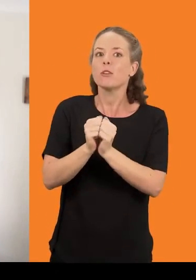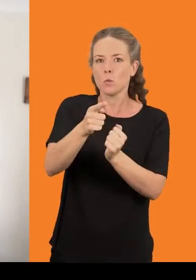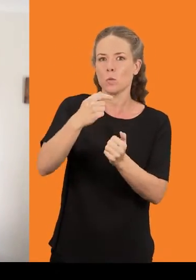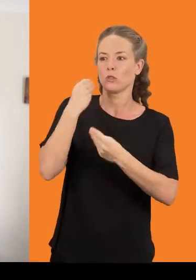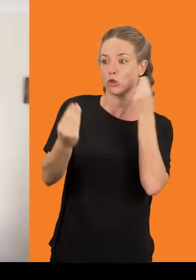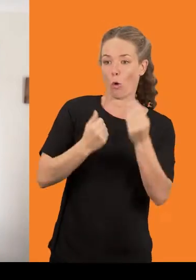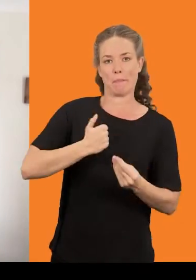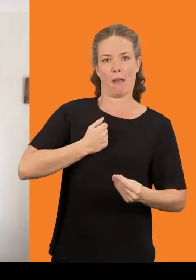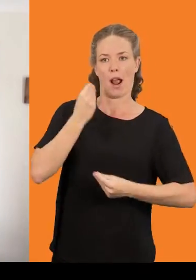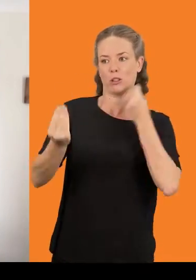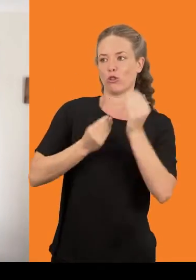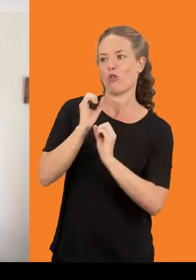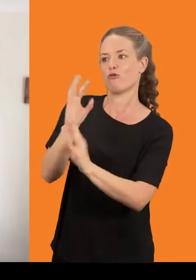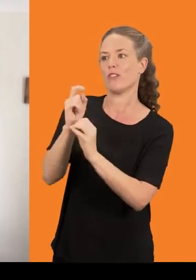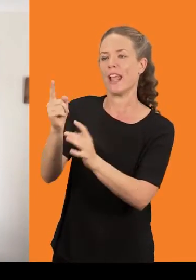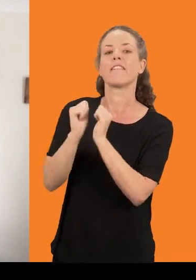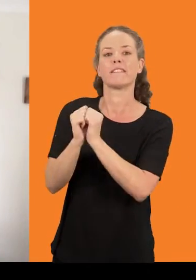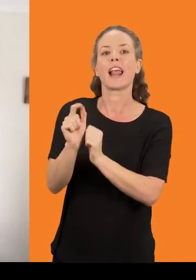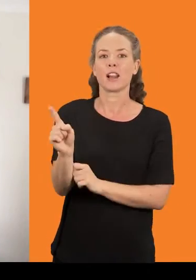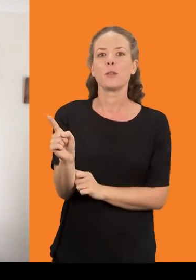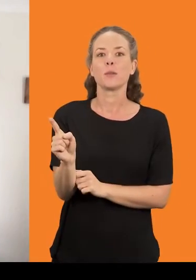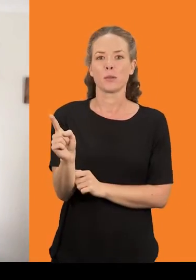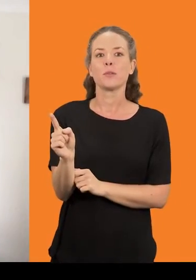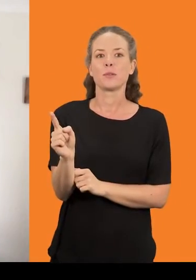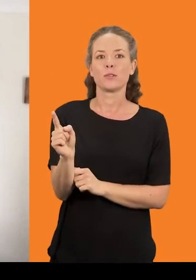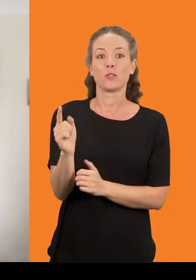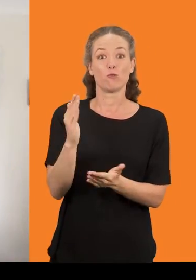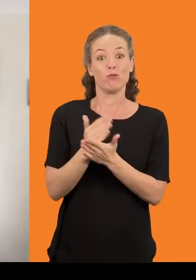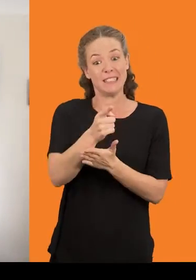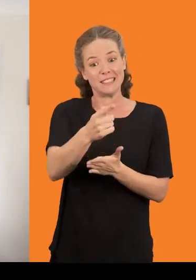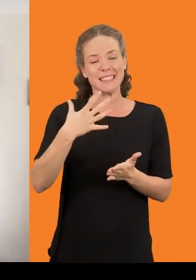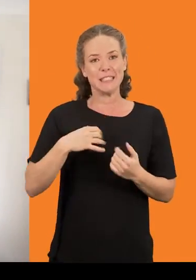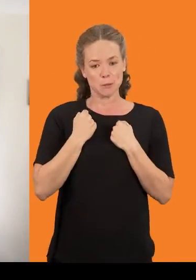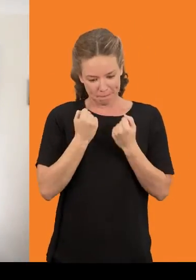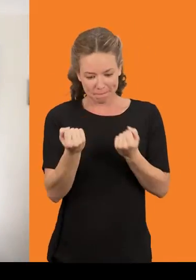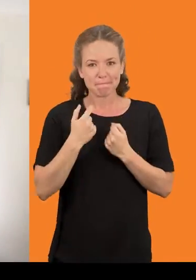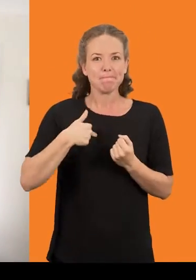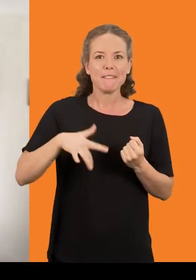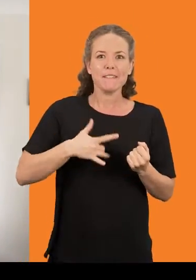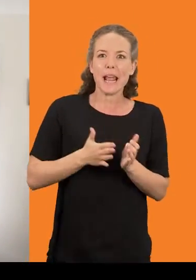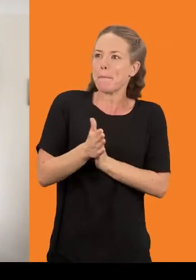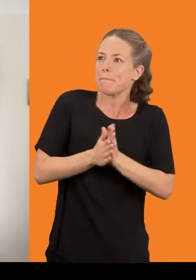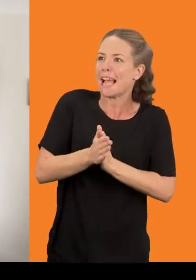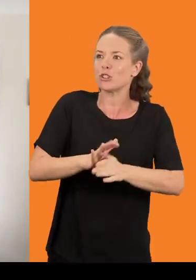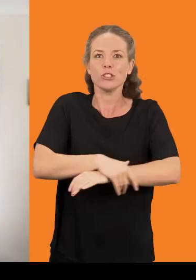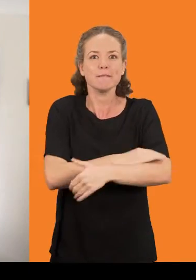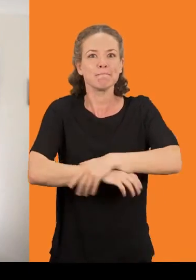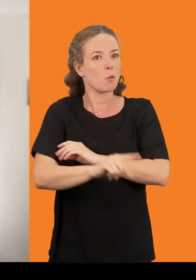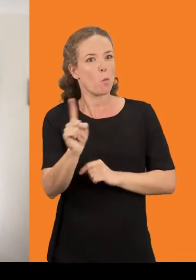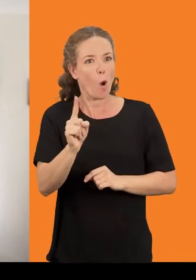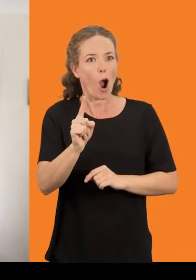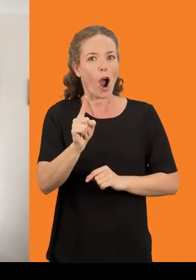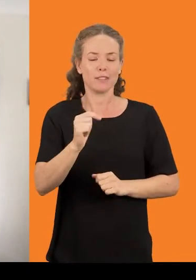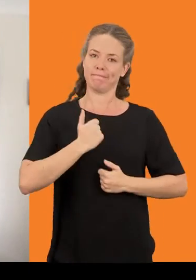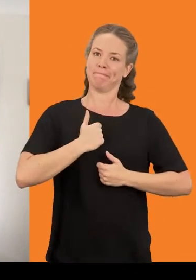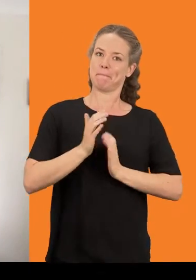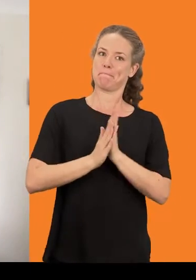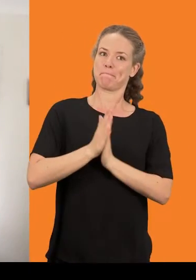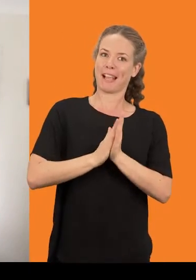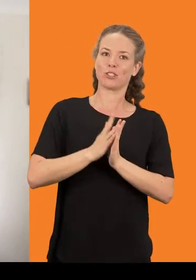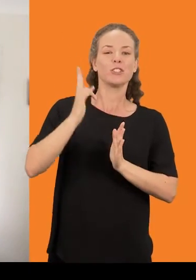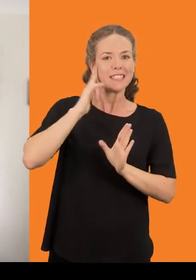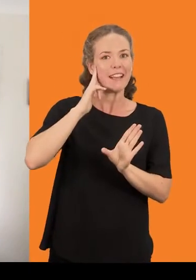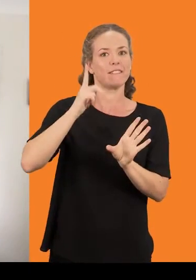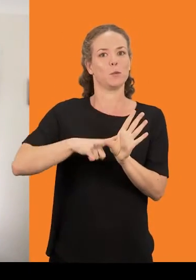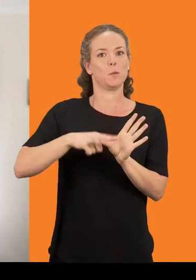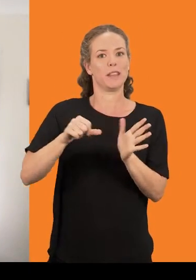there's nothing more valuable to them than personal first-hand experiences. Basically, it's about finding something that you really do care about. And for me, it's